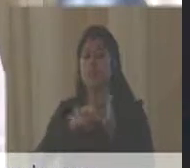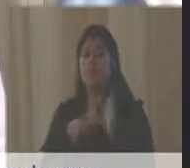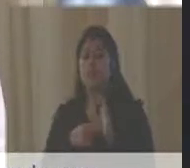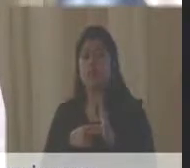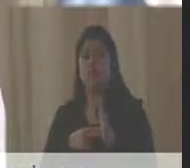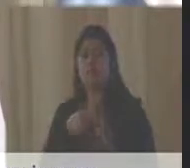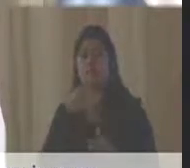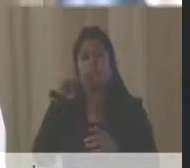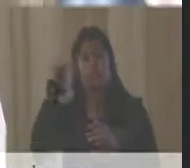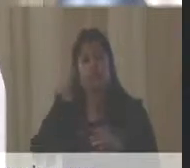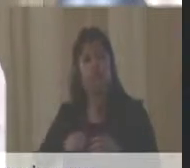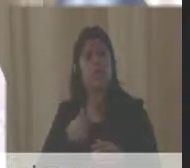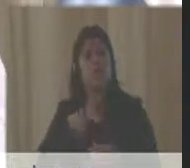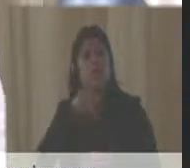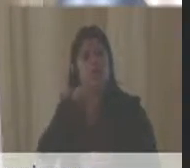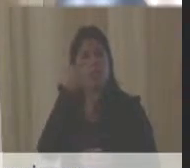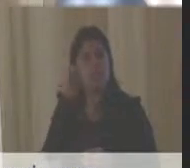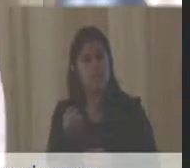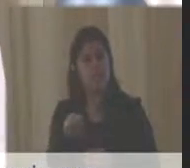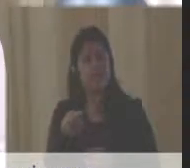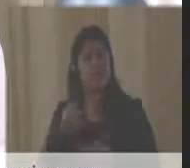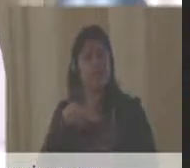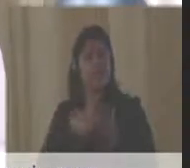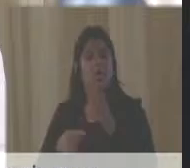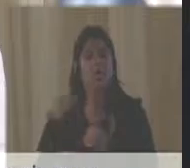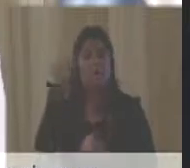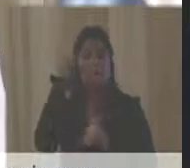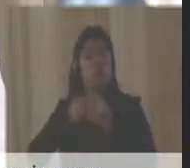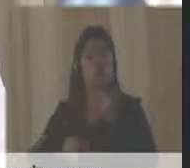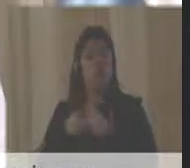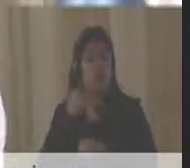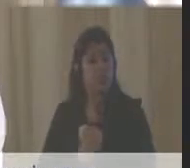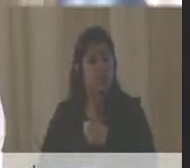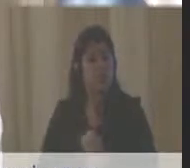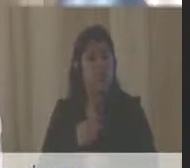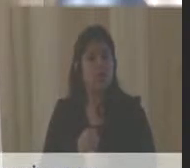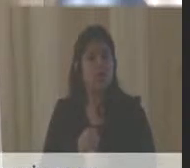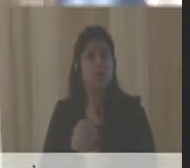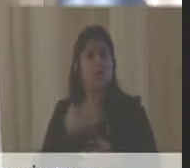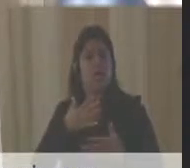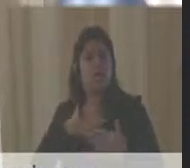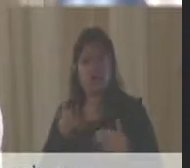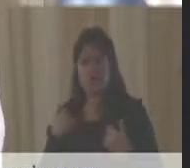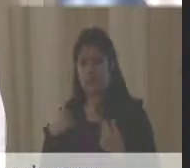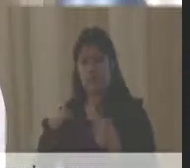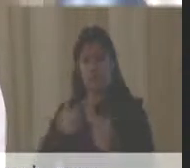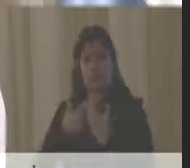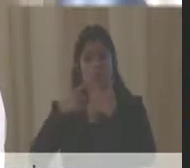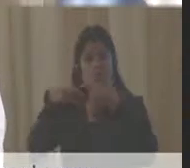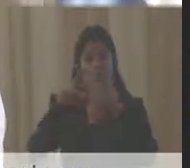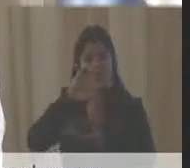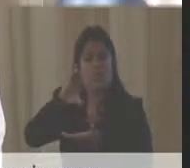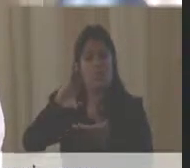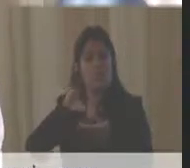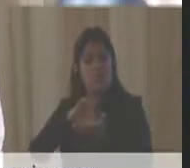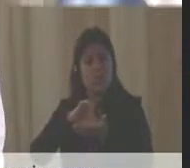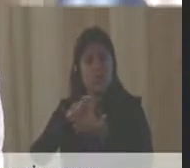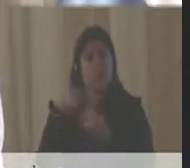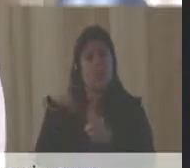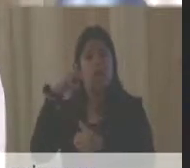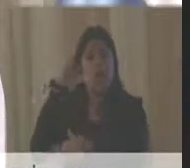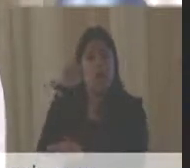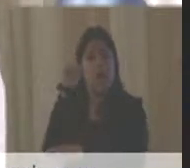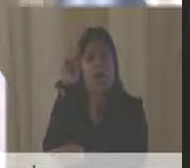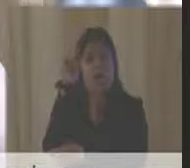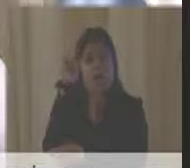violence. So I dare to say that in the last few years, what we have been able to achieve